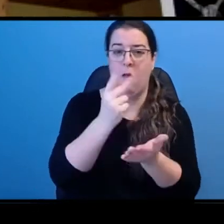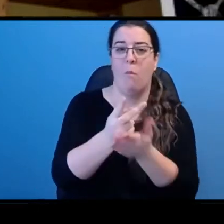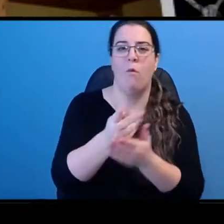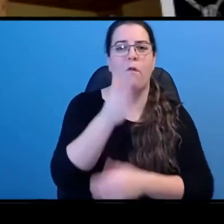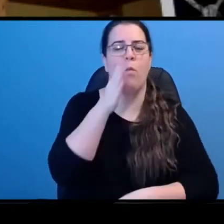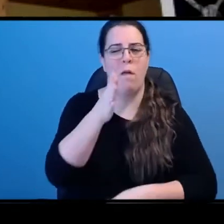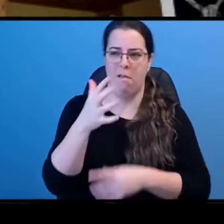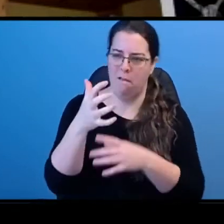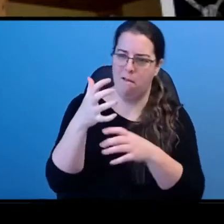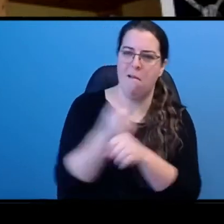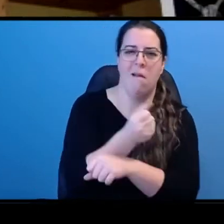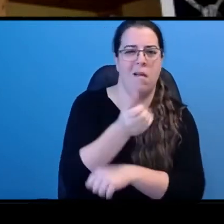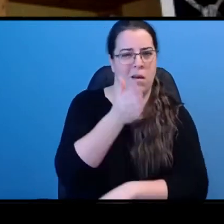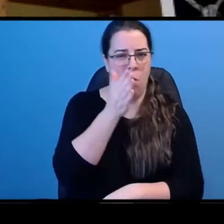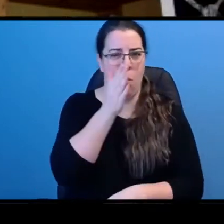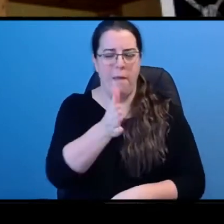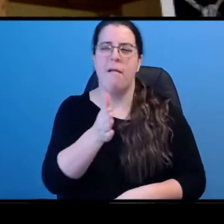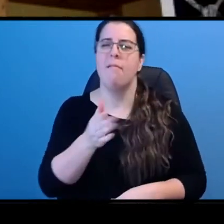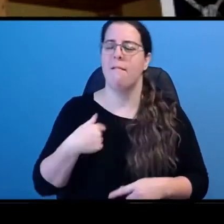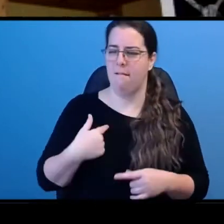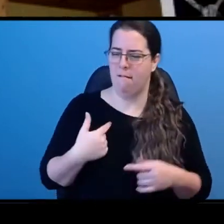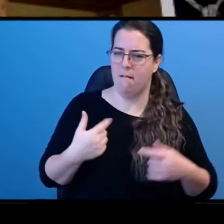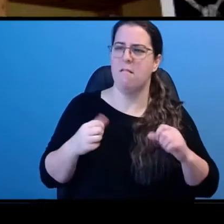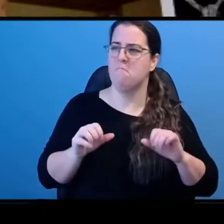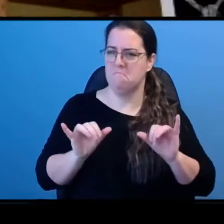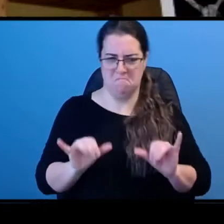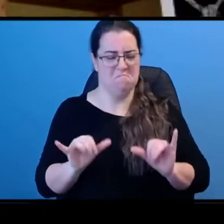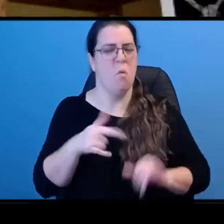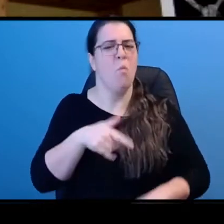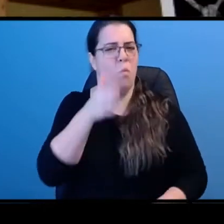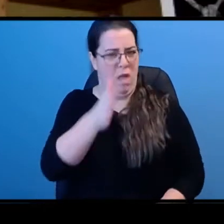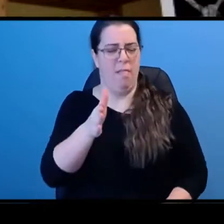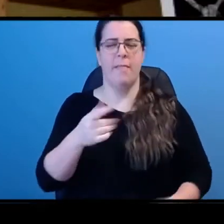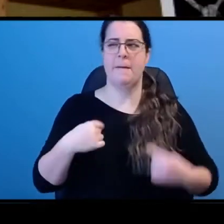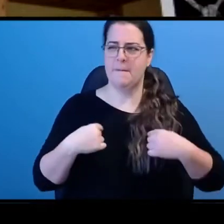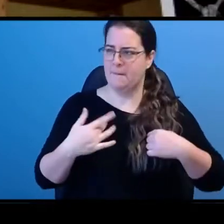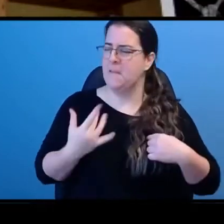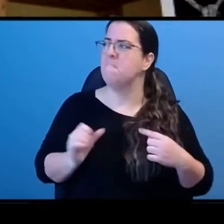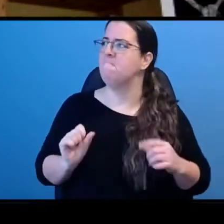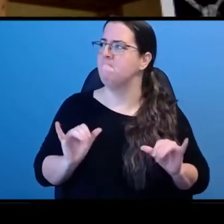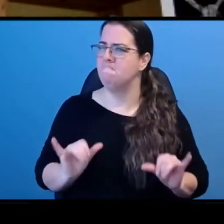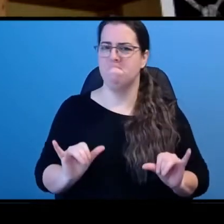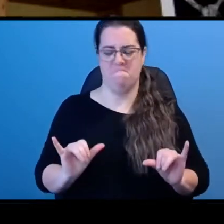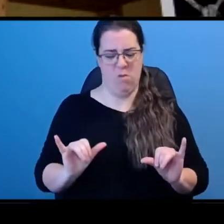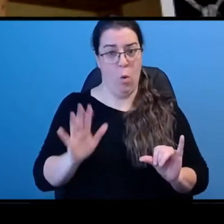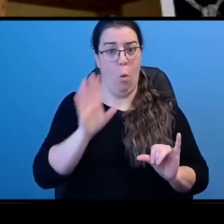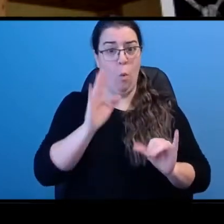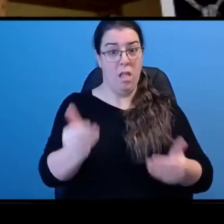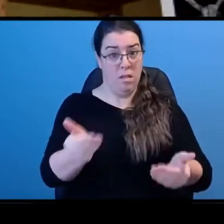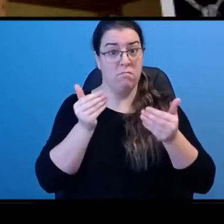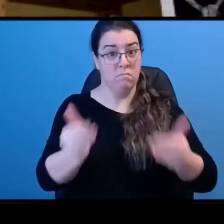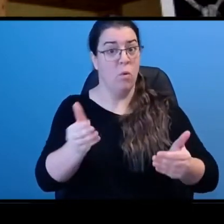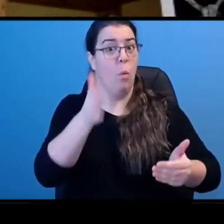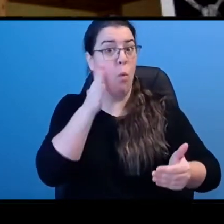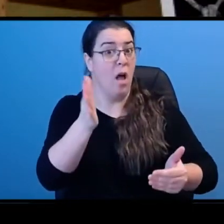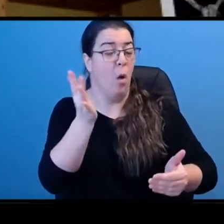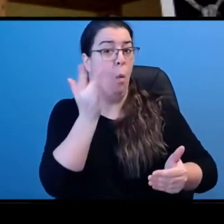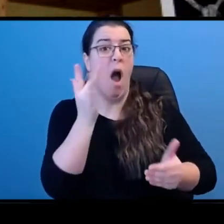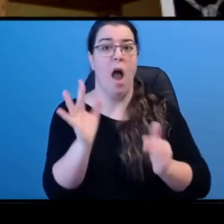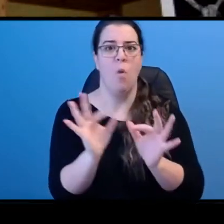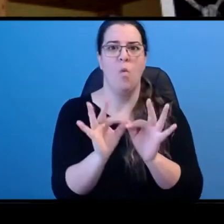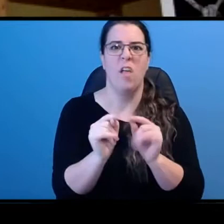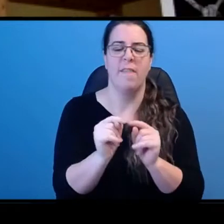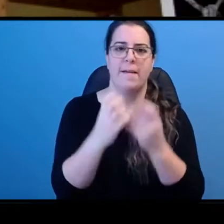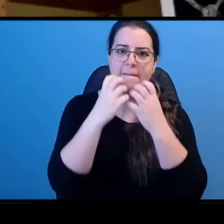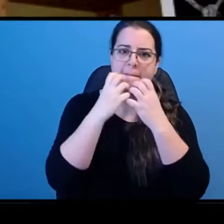or regardless of whether you get this grant, this project is going forward because it's important and it has value. And making statements like,